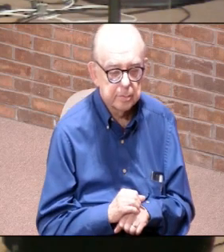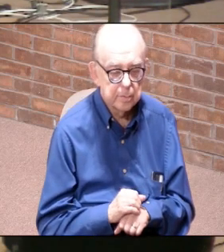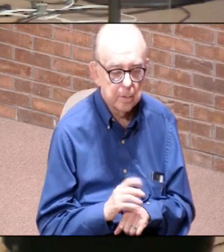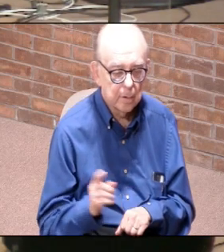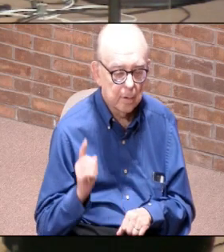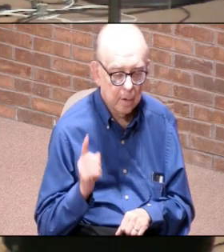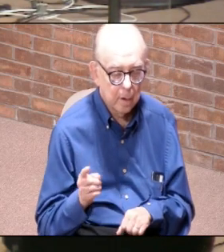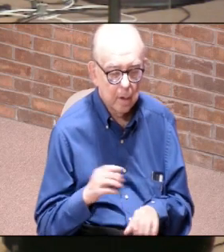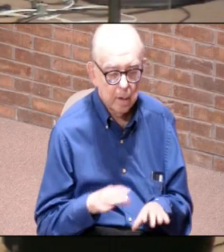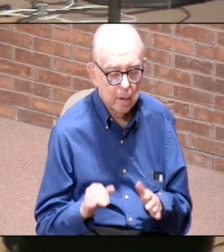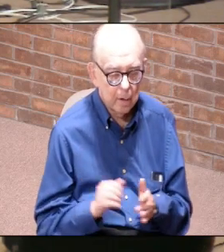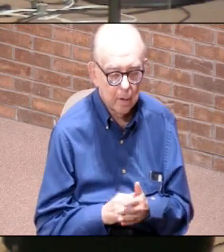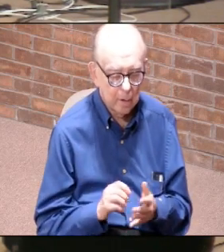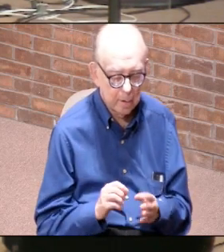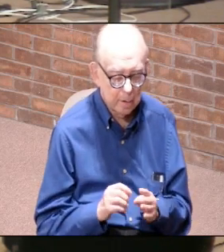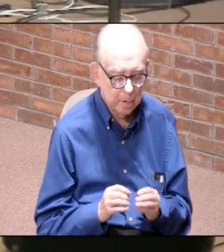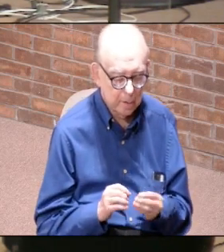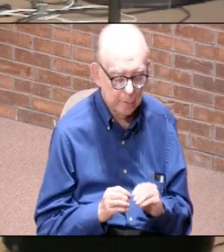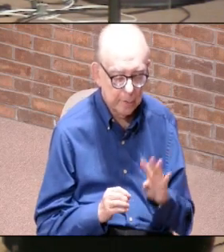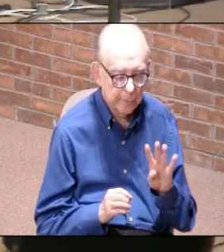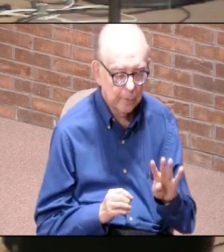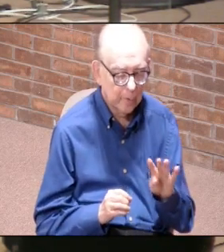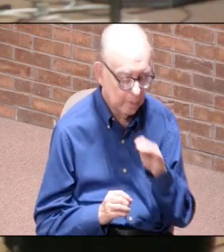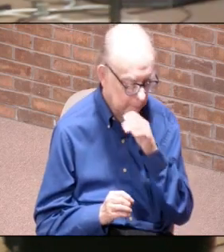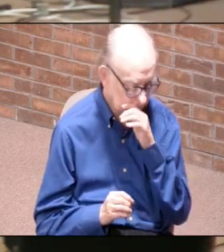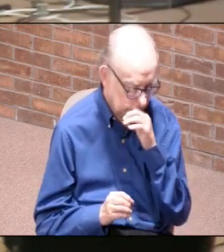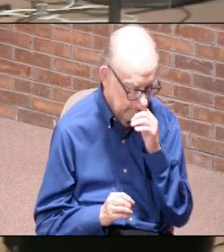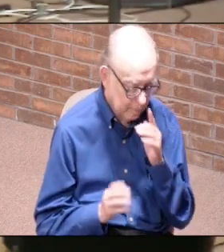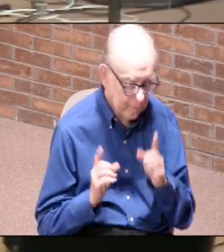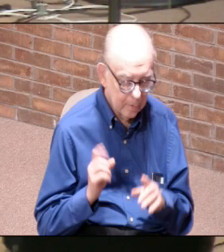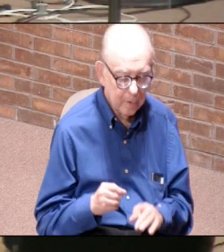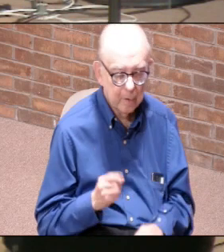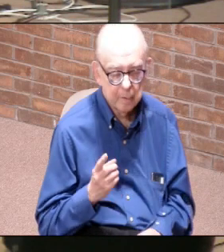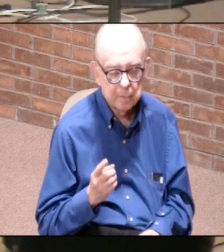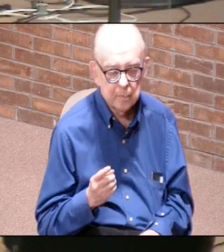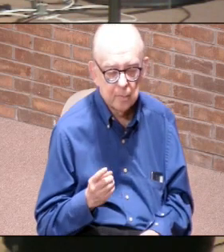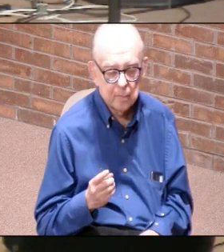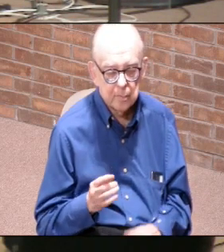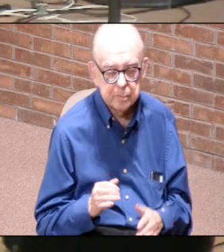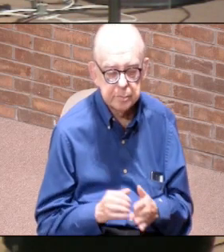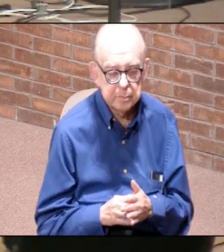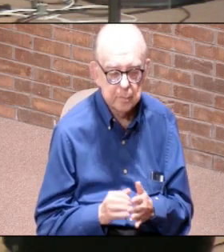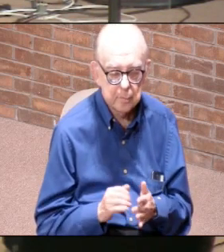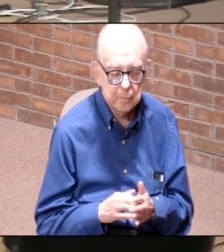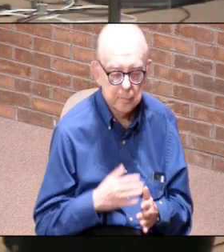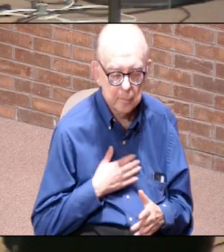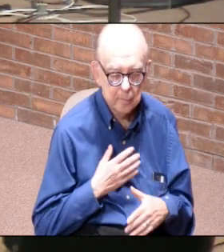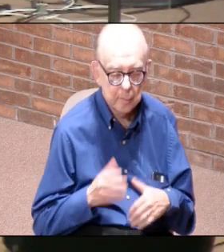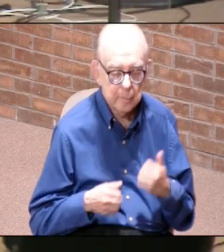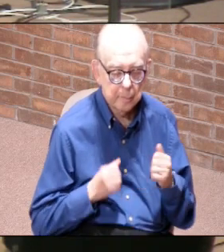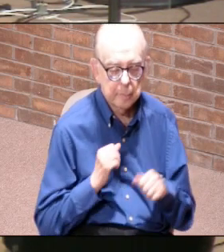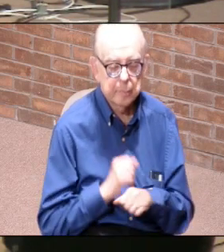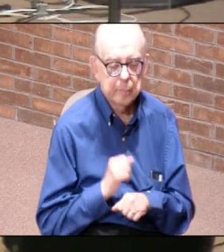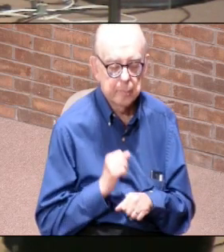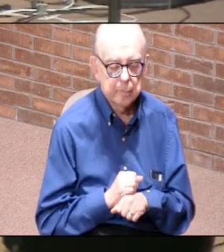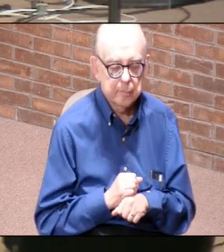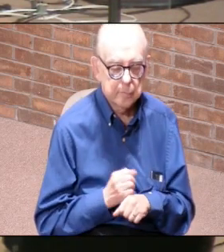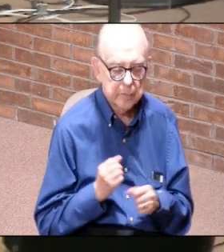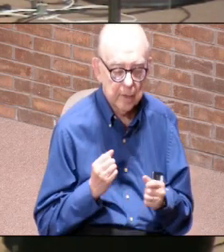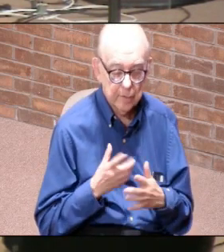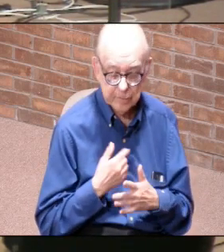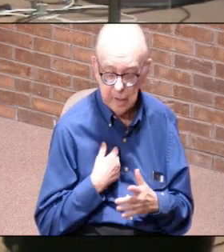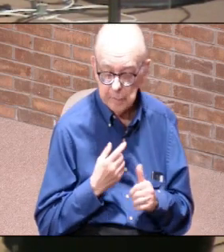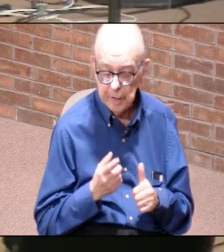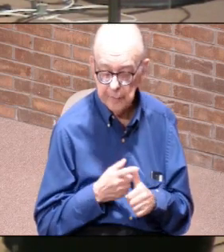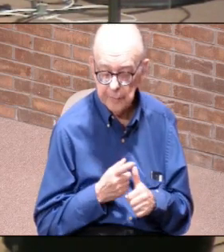And he will do this. Number four, you need to understand is this, that my life mission may scare me at